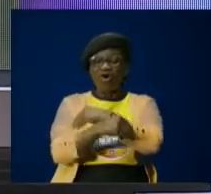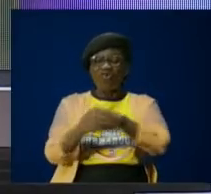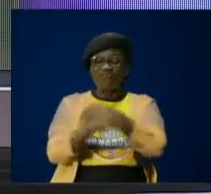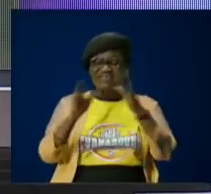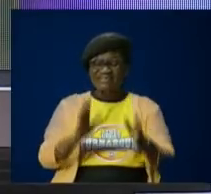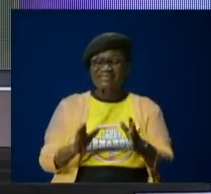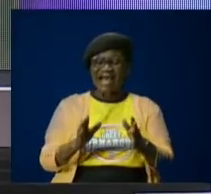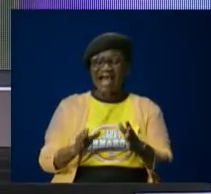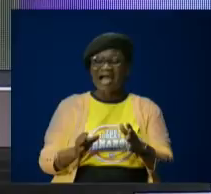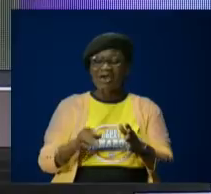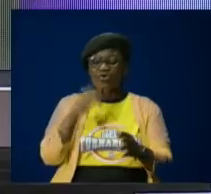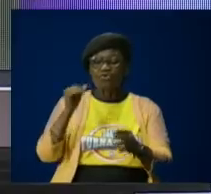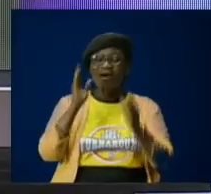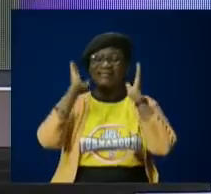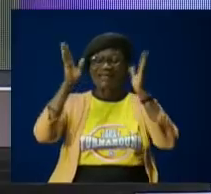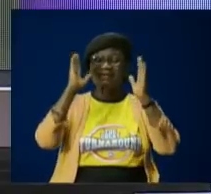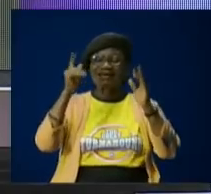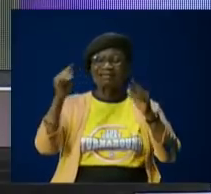everyone was removed.